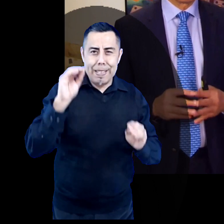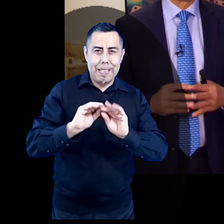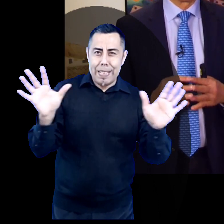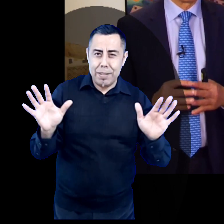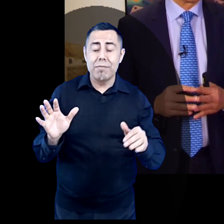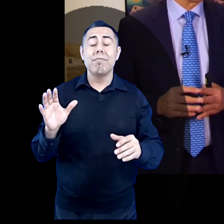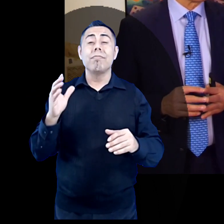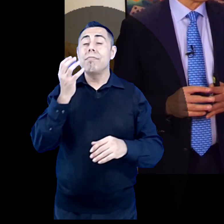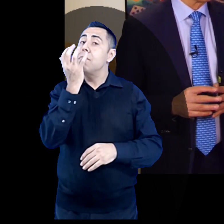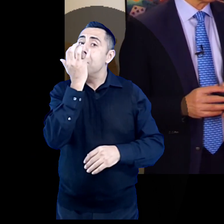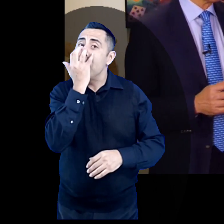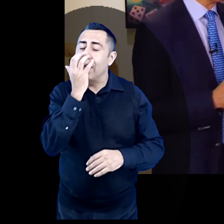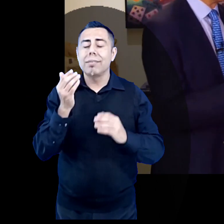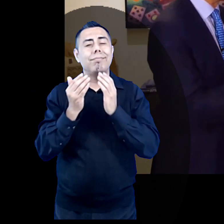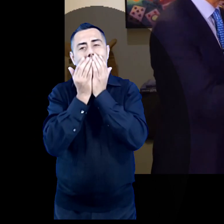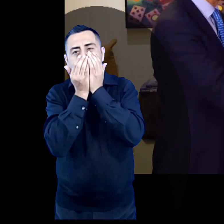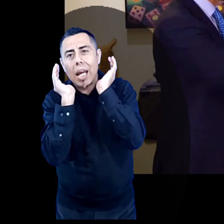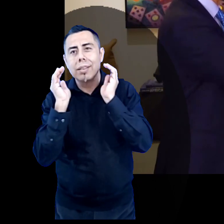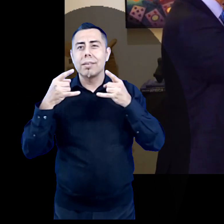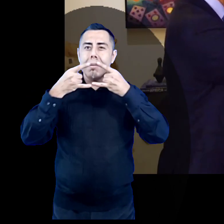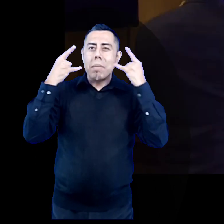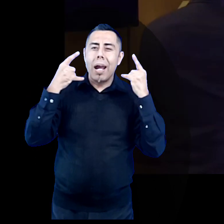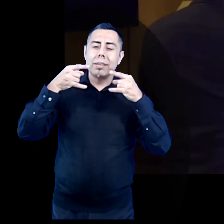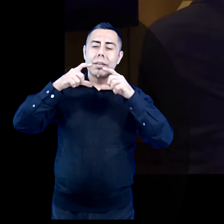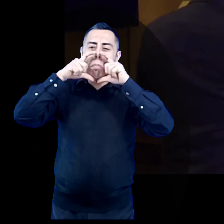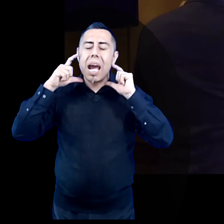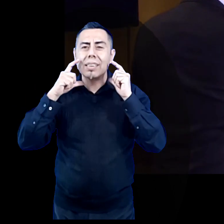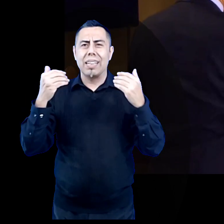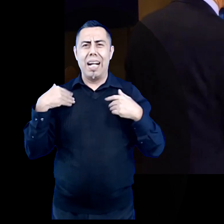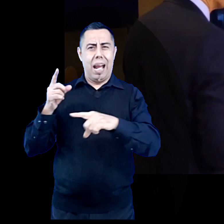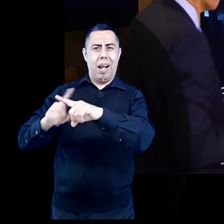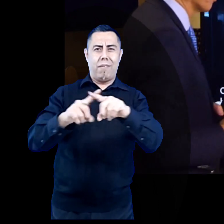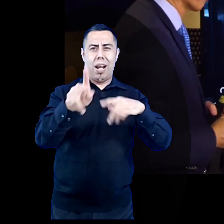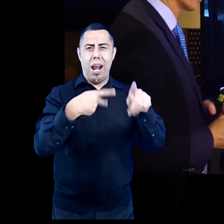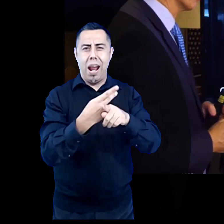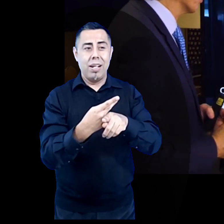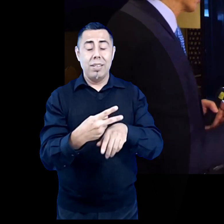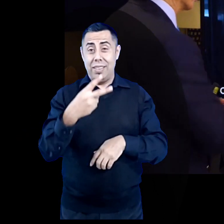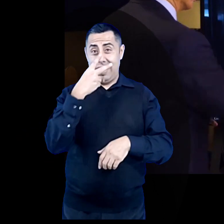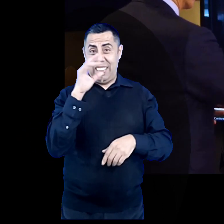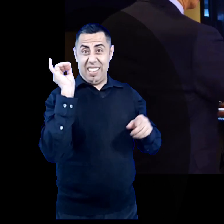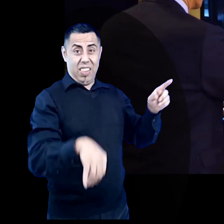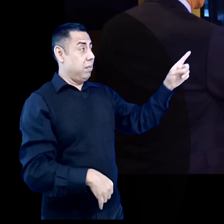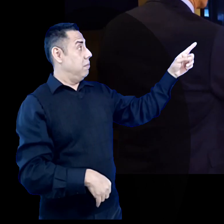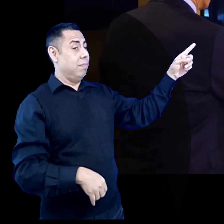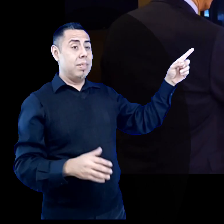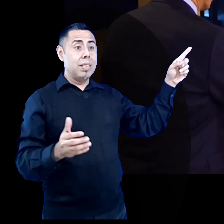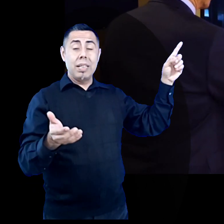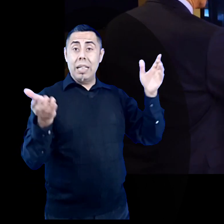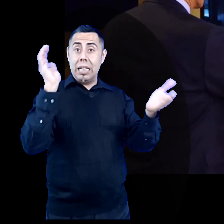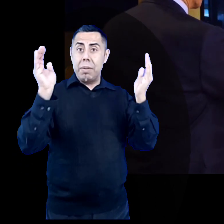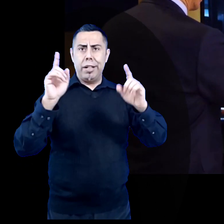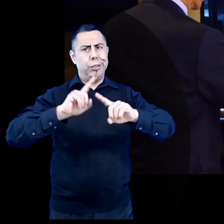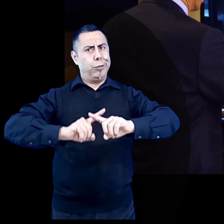in the mask you wear. If one were to look at this person's mask, you would see a great difference